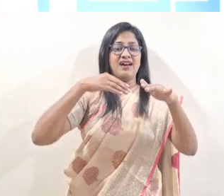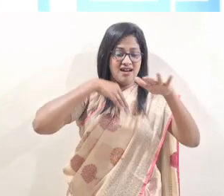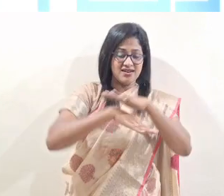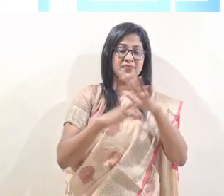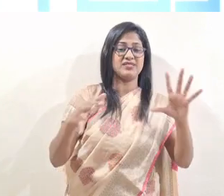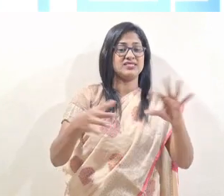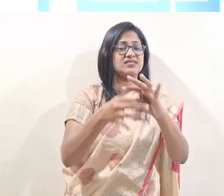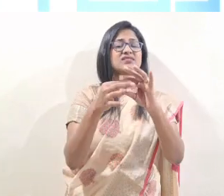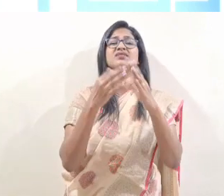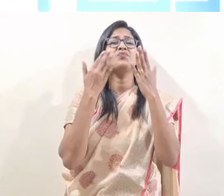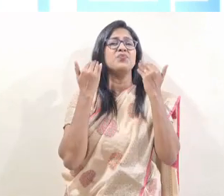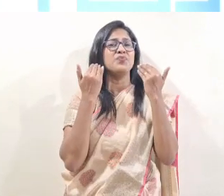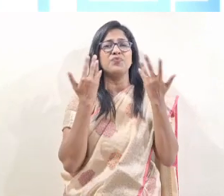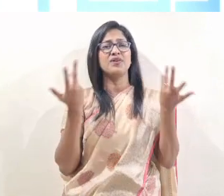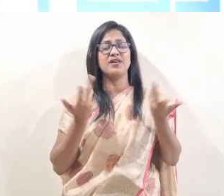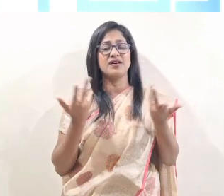underpass?